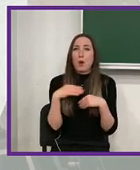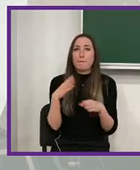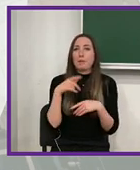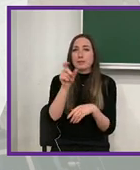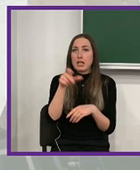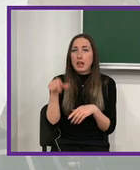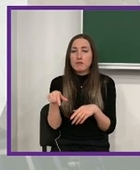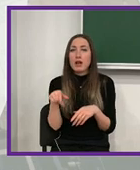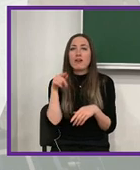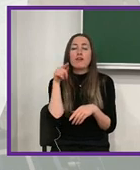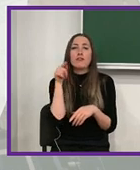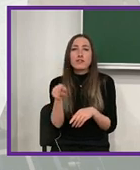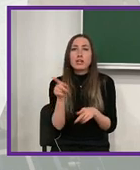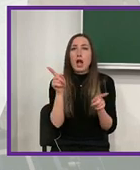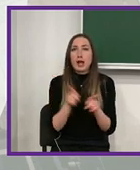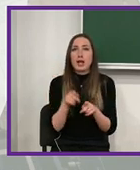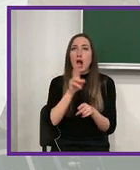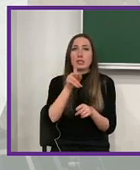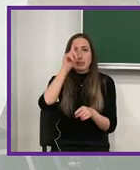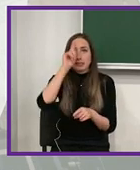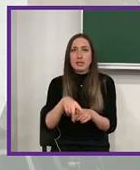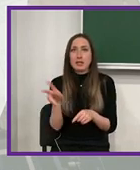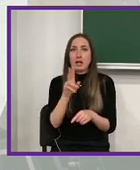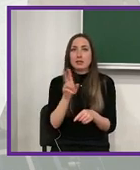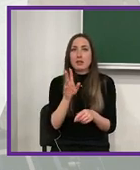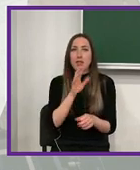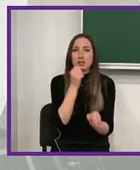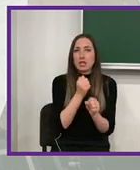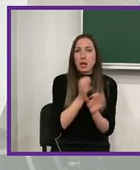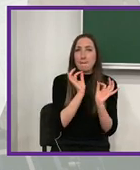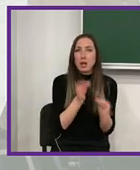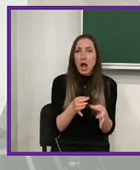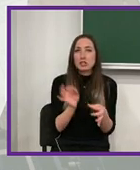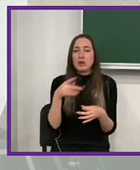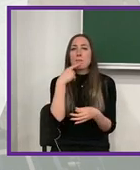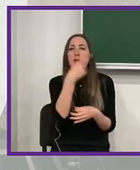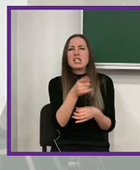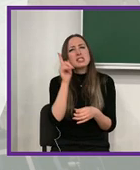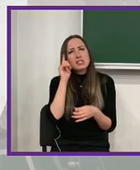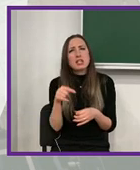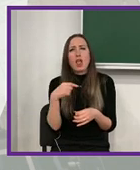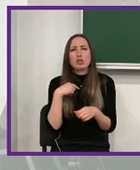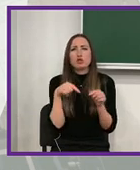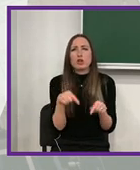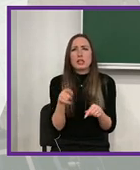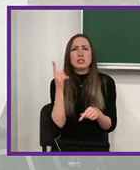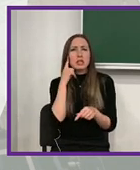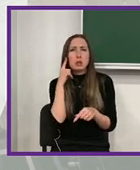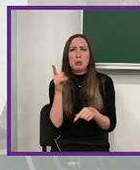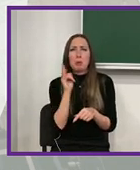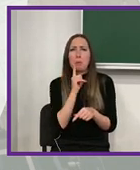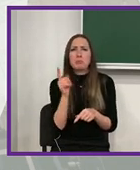not working properly. They are the people who will tell you, like, you know, I start to hear this weird sound. Perhaps we should shift and